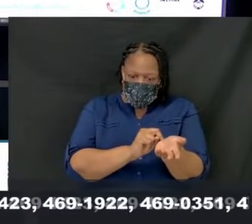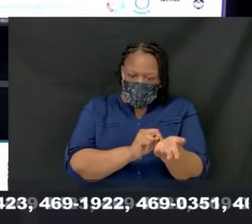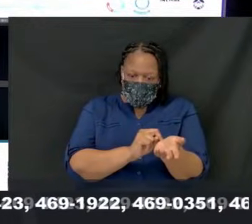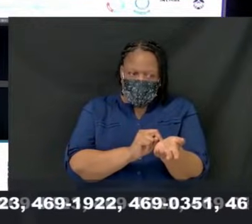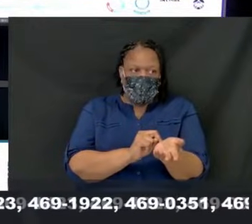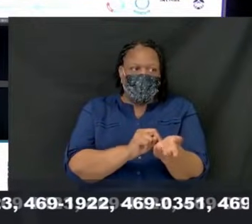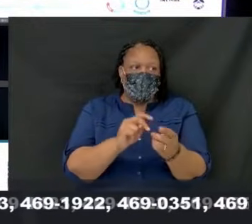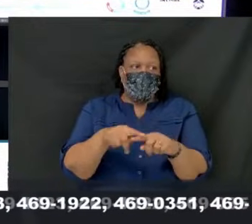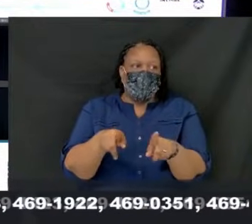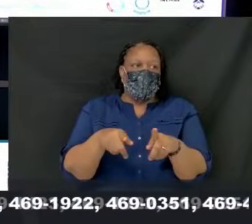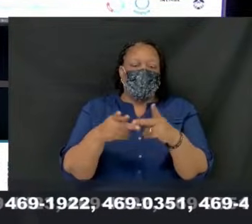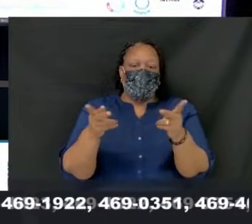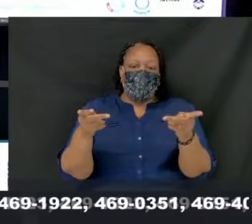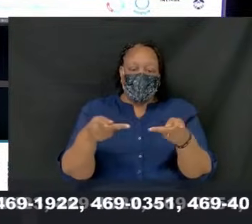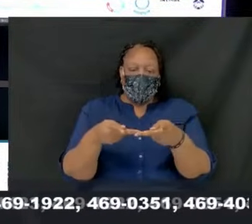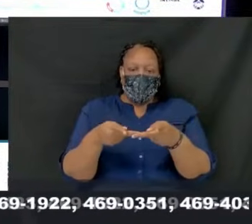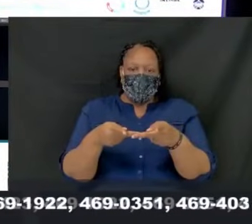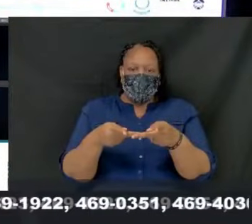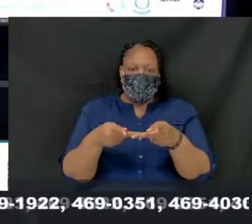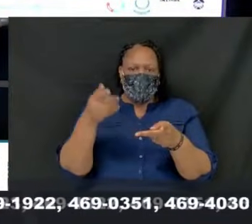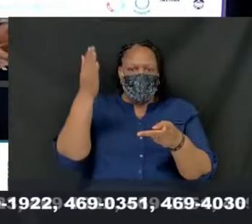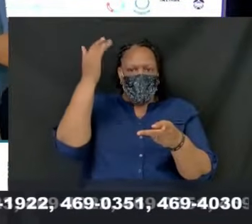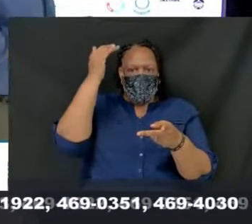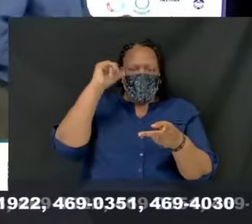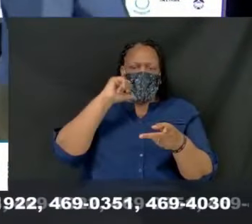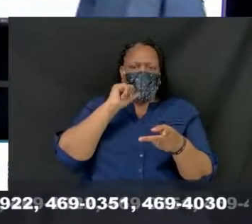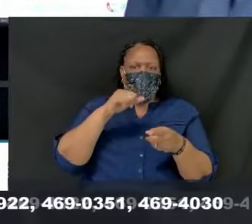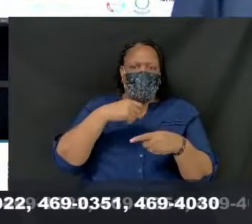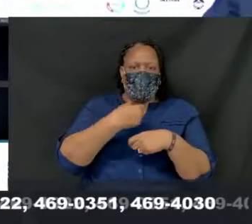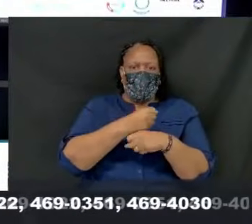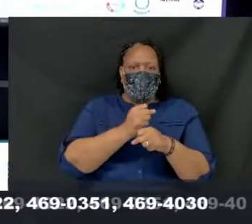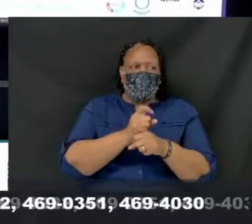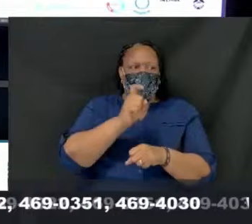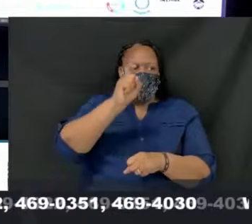the Disaster Mitigation Council.